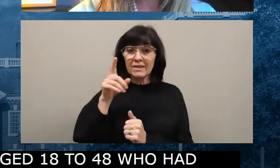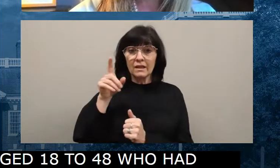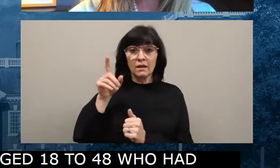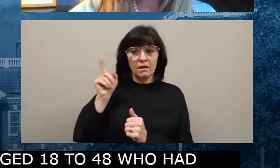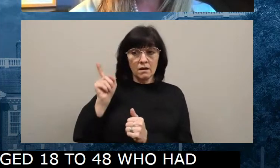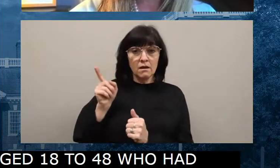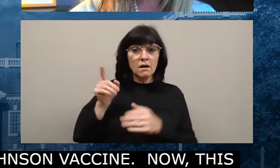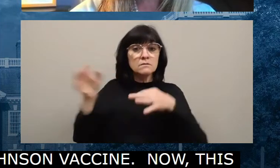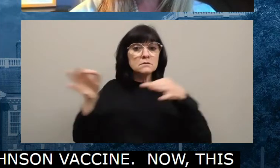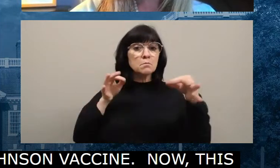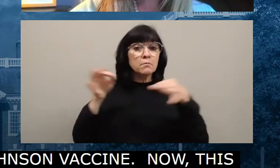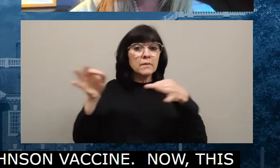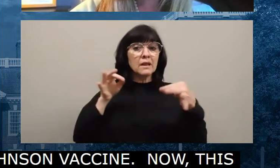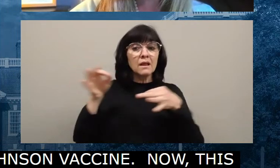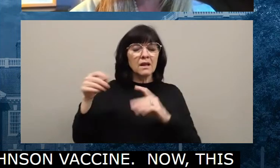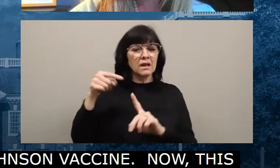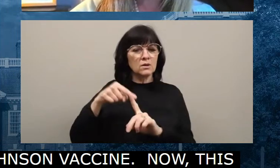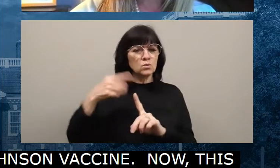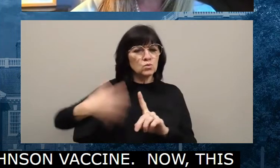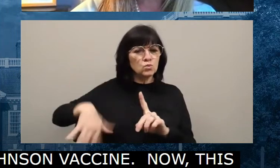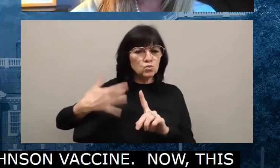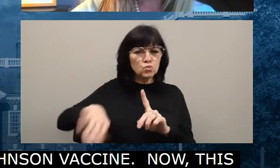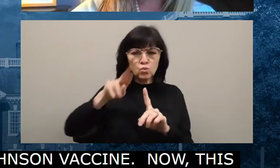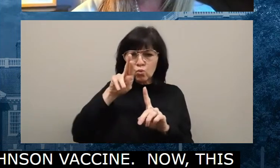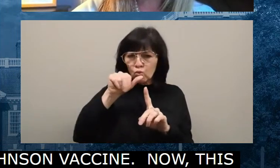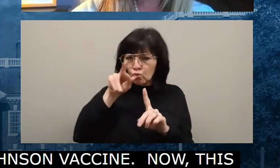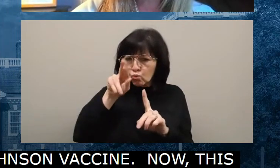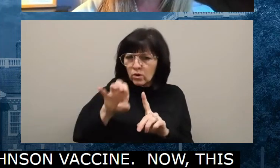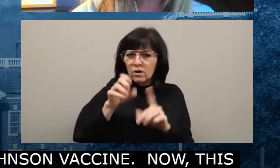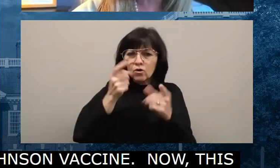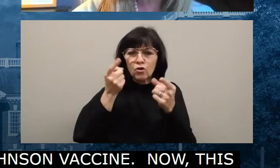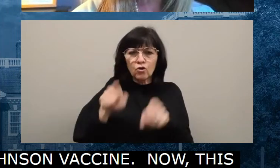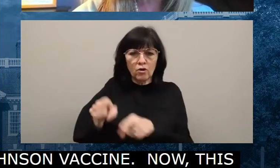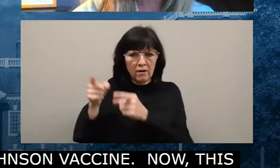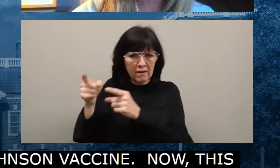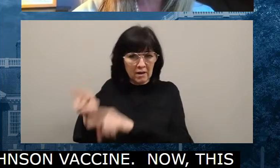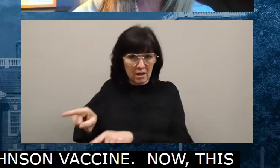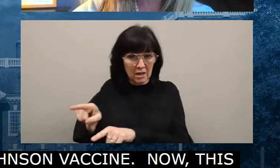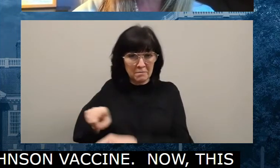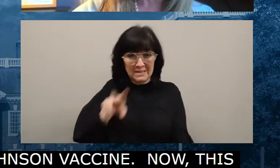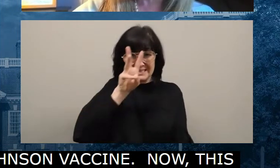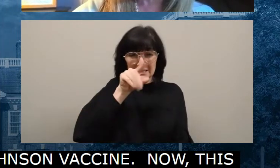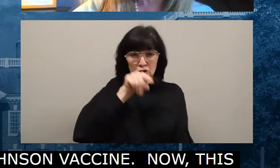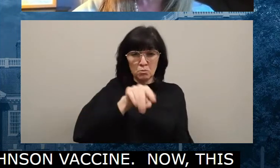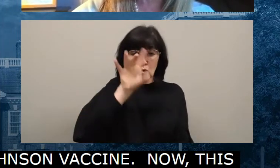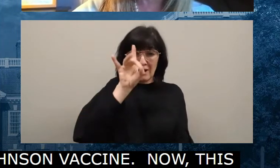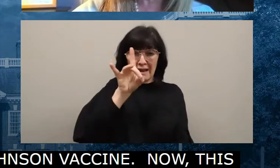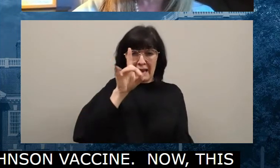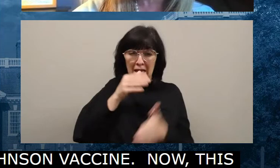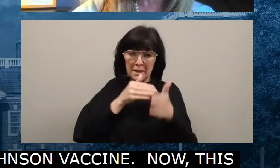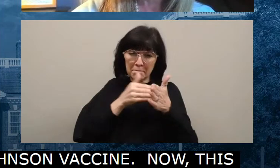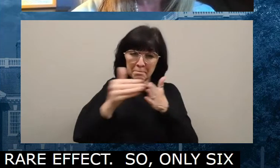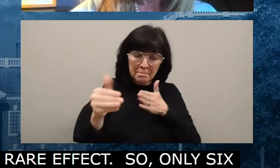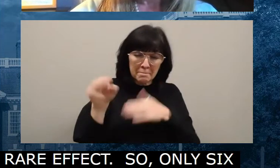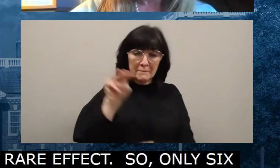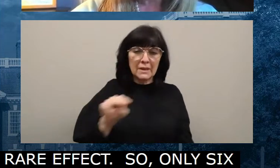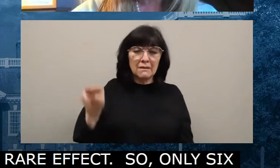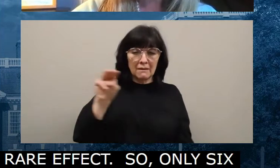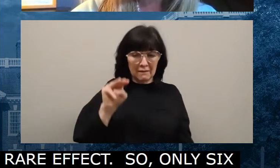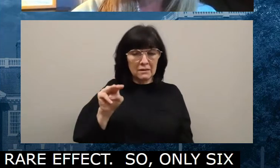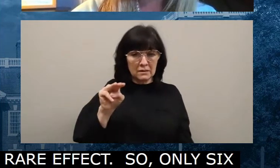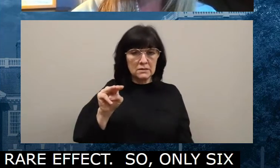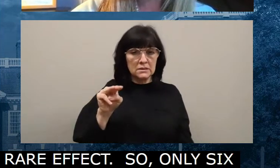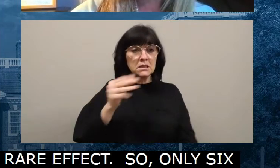rare effect. So only 6 cases out of 6.8 million administrations in our country. And